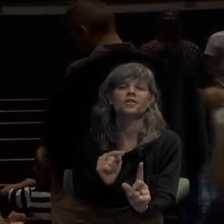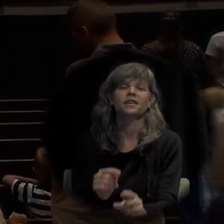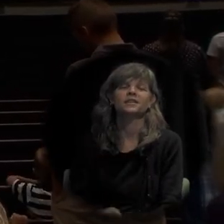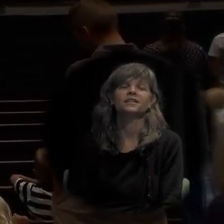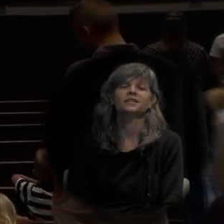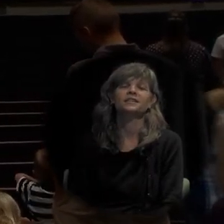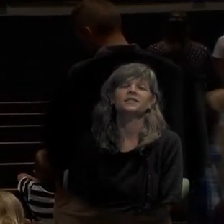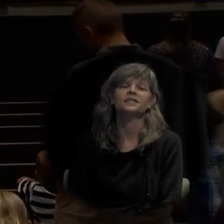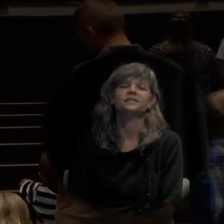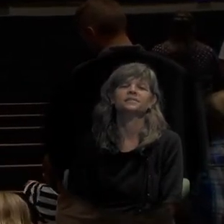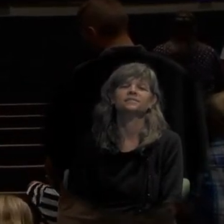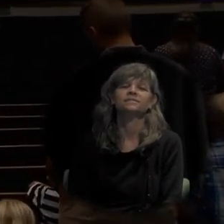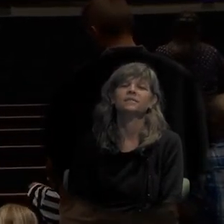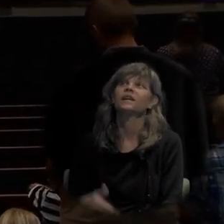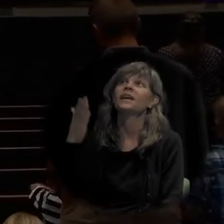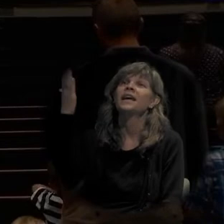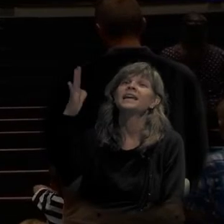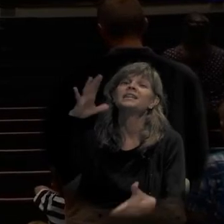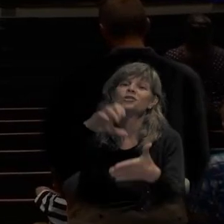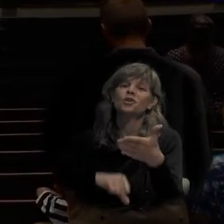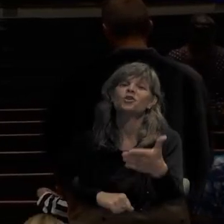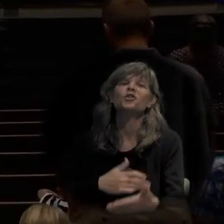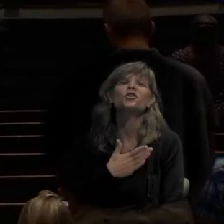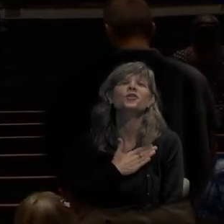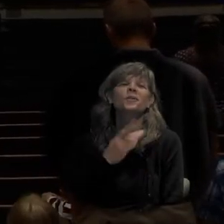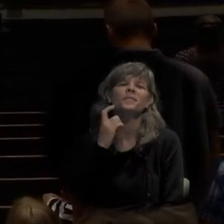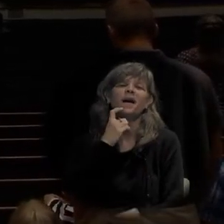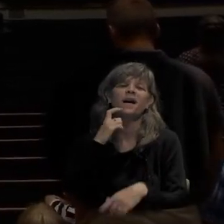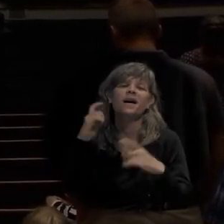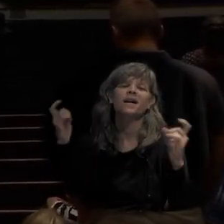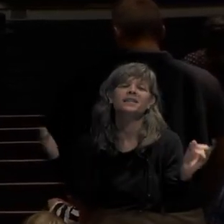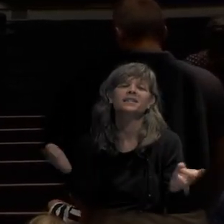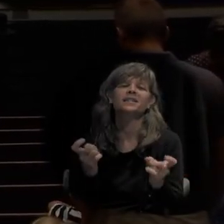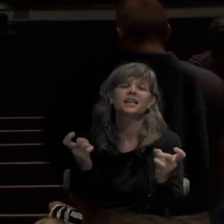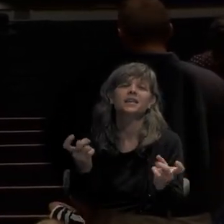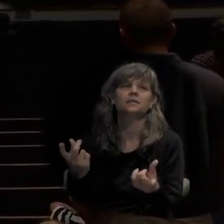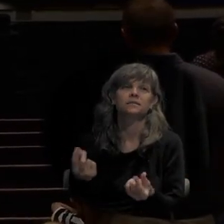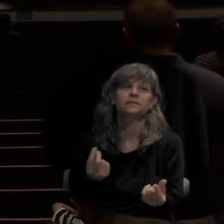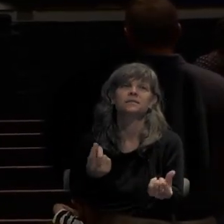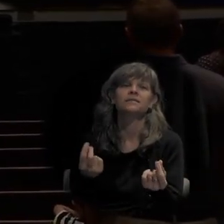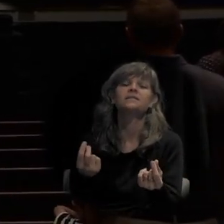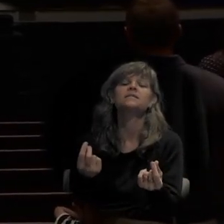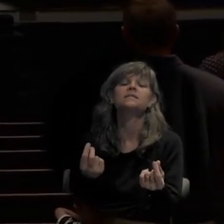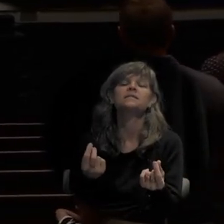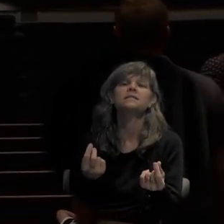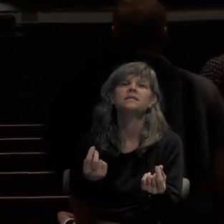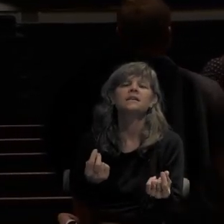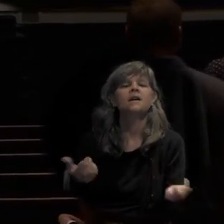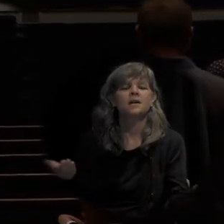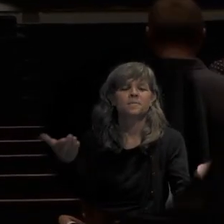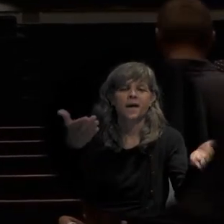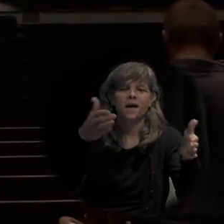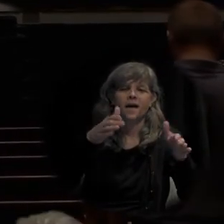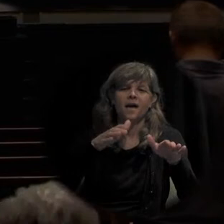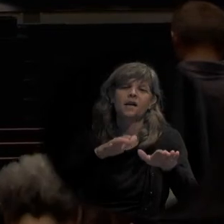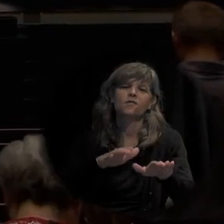remember this. He took my sin and